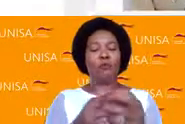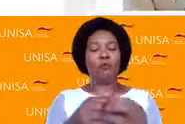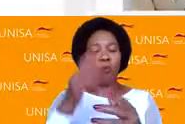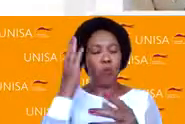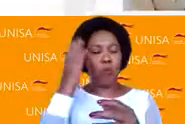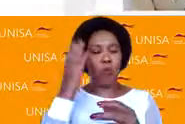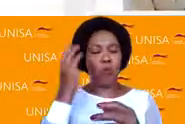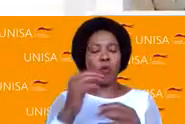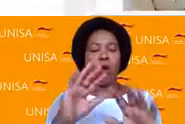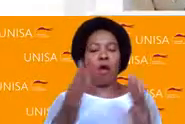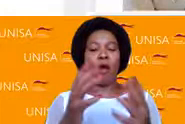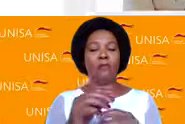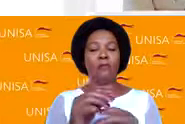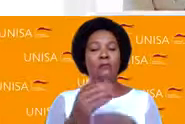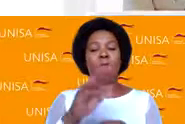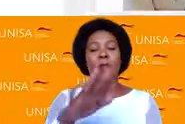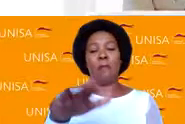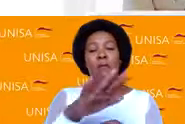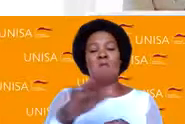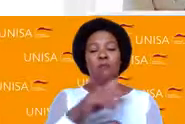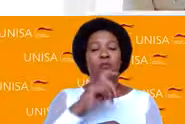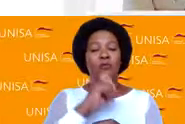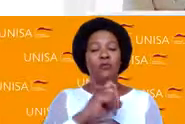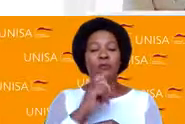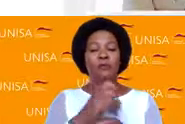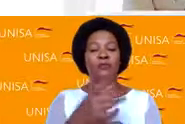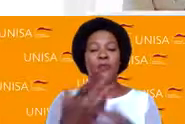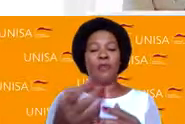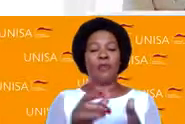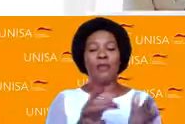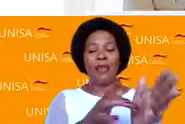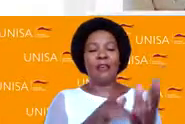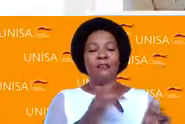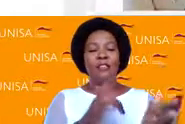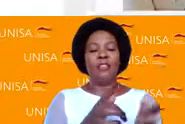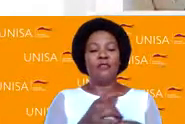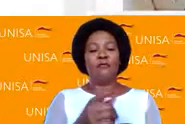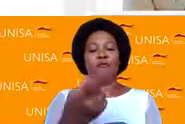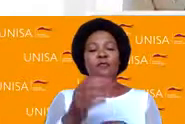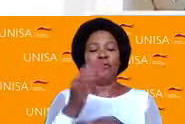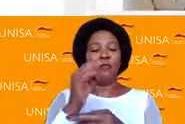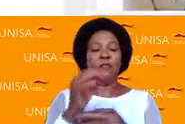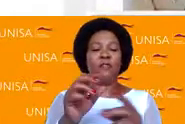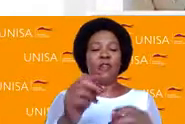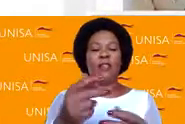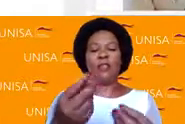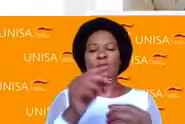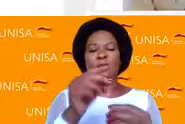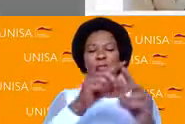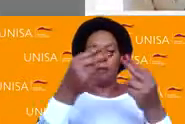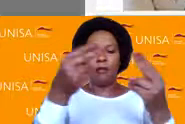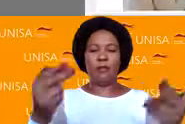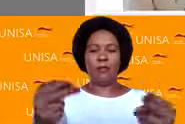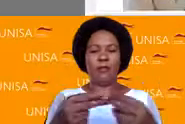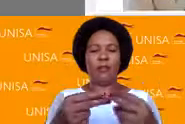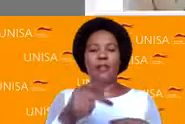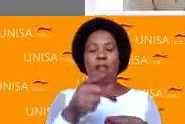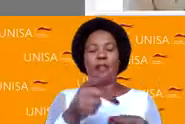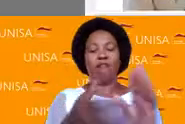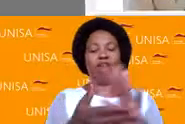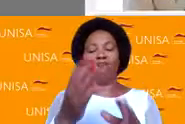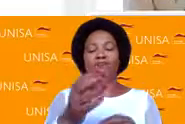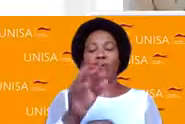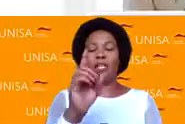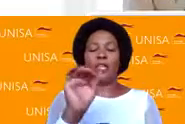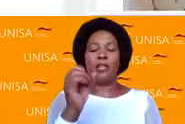that we see as a little bit more of an advanced feature that we won't be covering. But generally, when you go to your dashboard, this is what you should see on